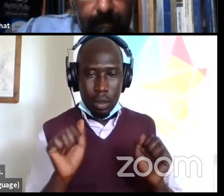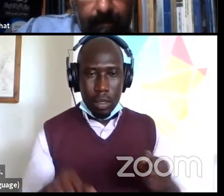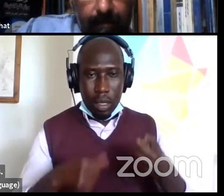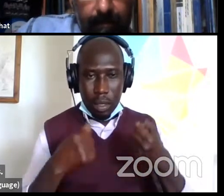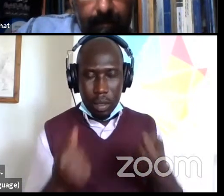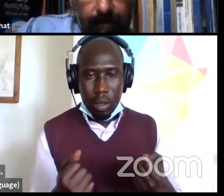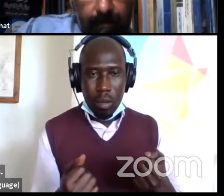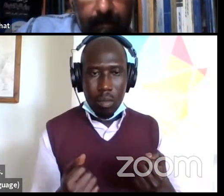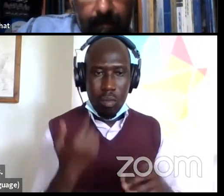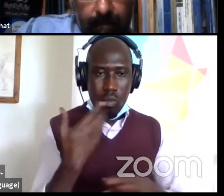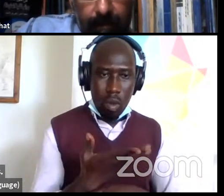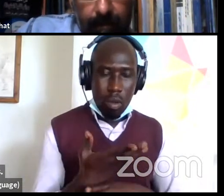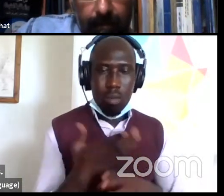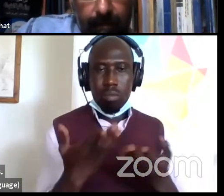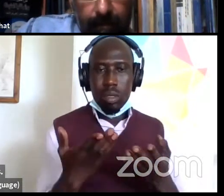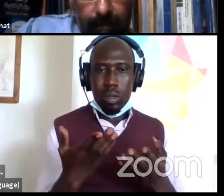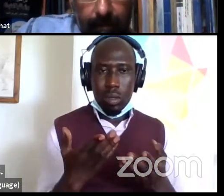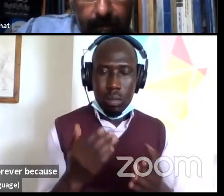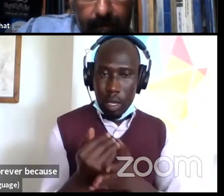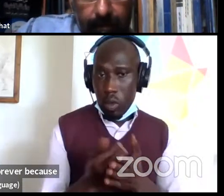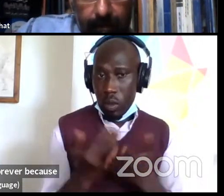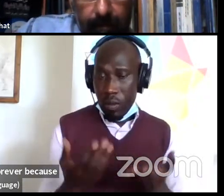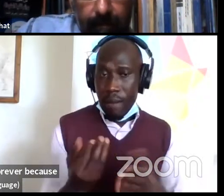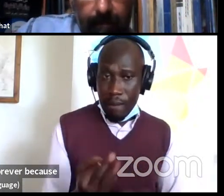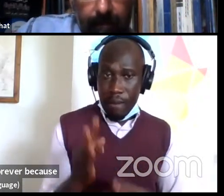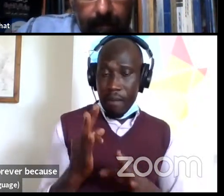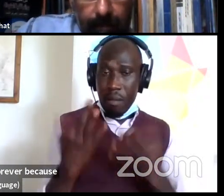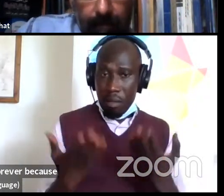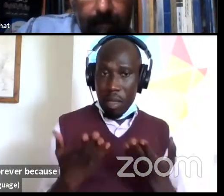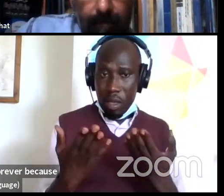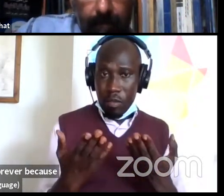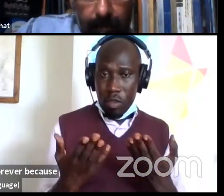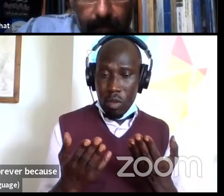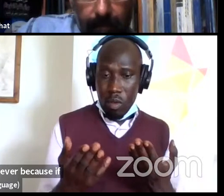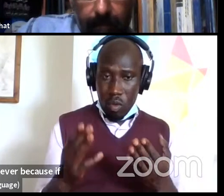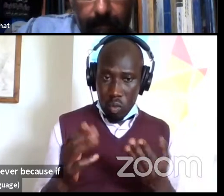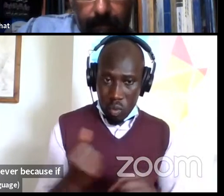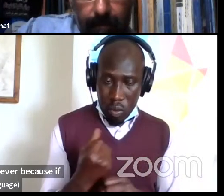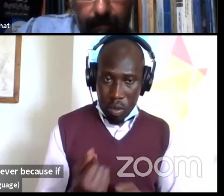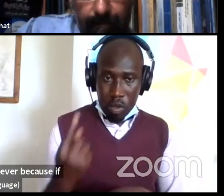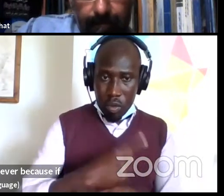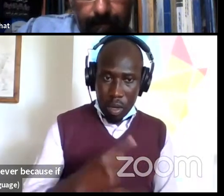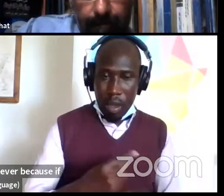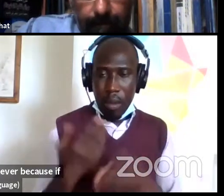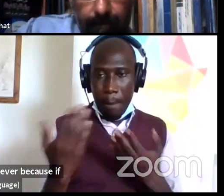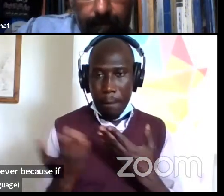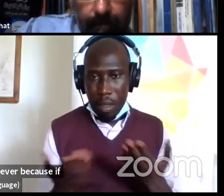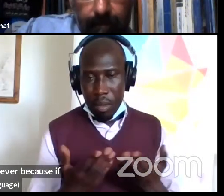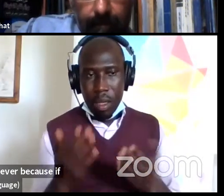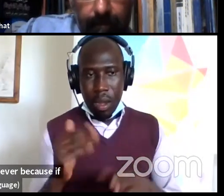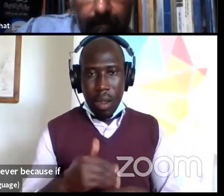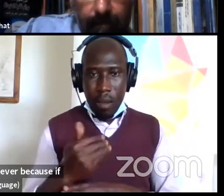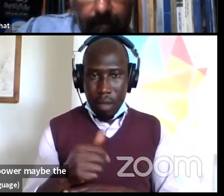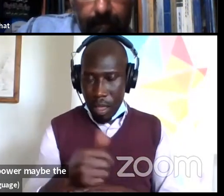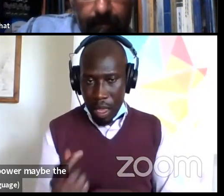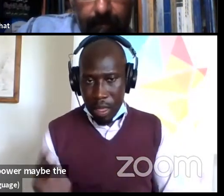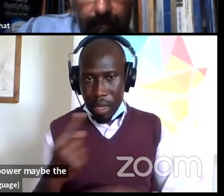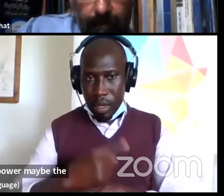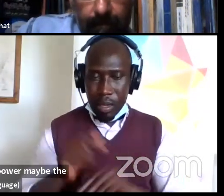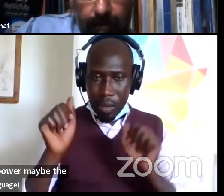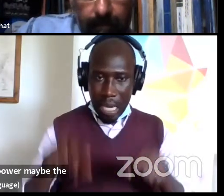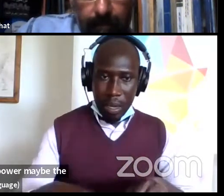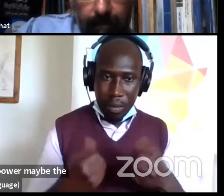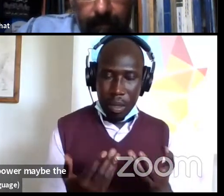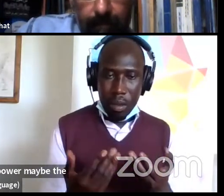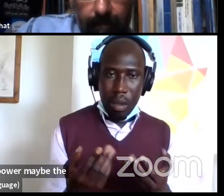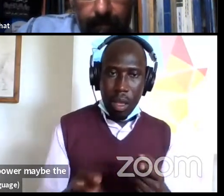you will last in the power forever, because if you don't review today when you are in power, maybe the other day, in a few years, you will be out of that